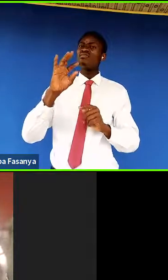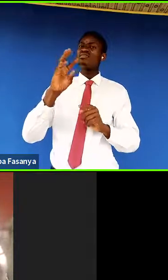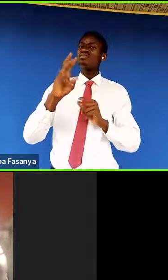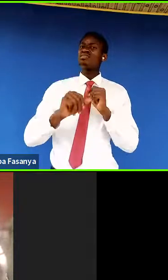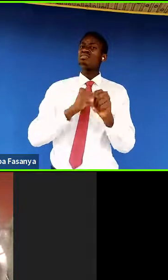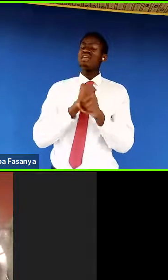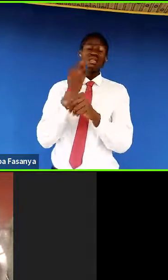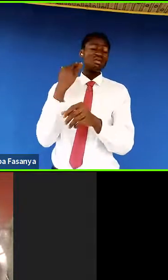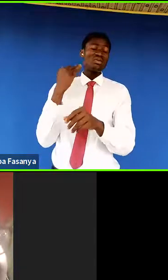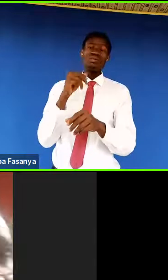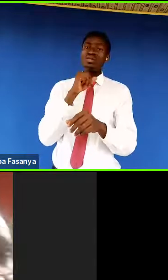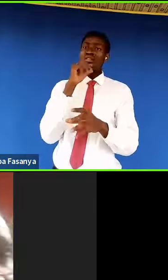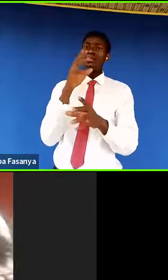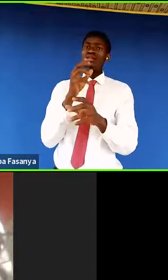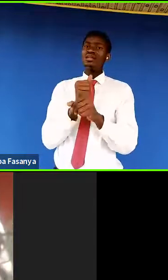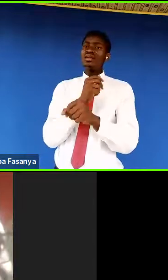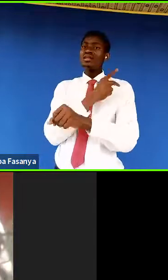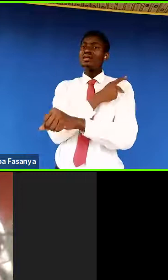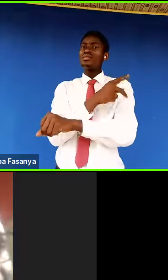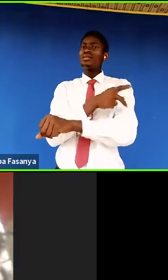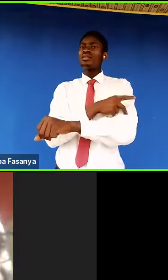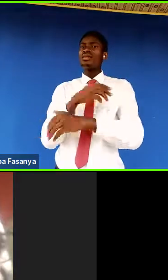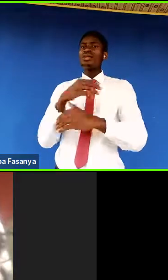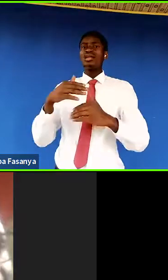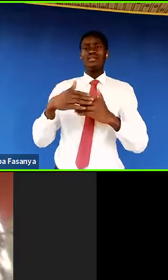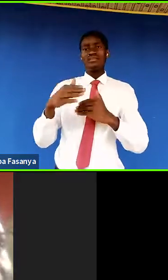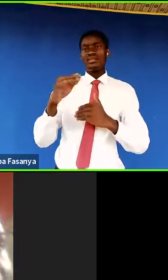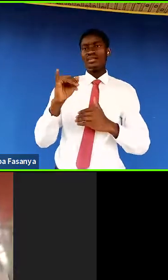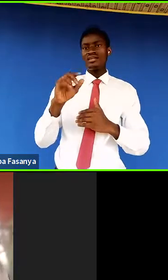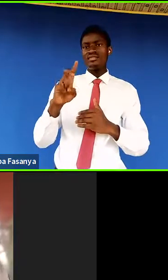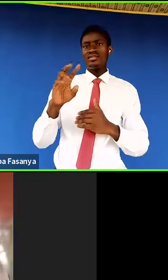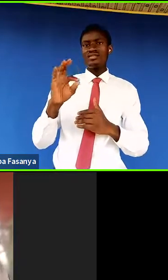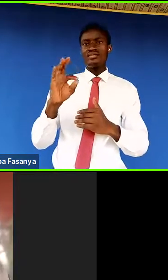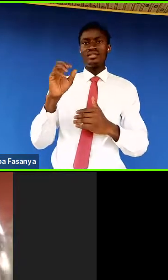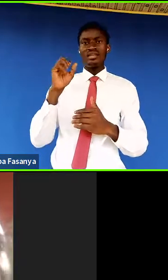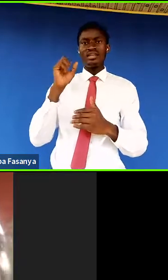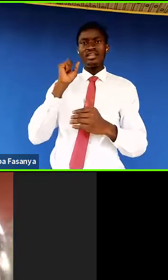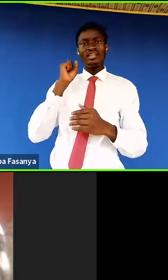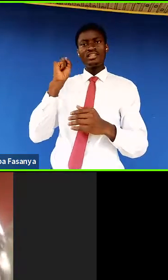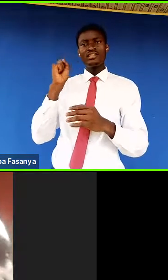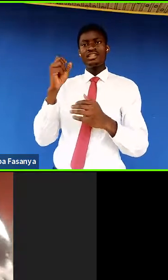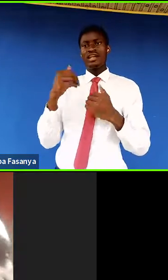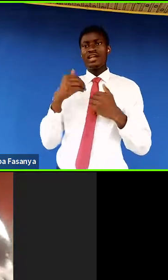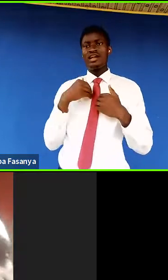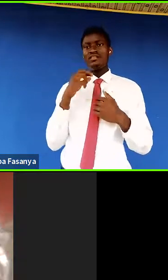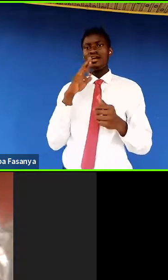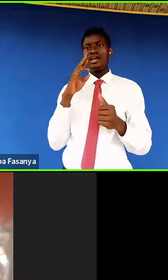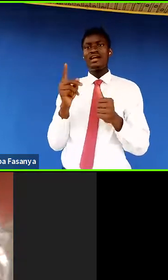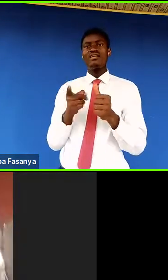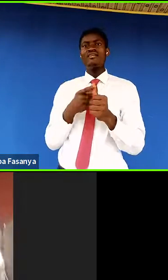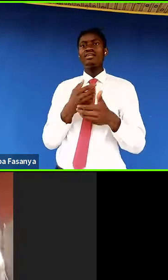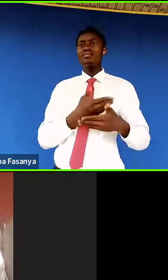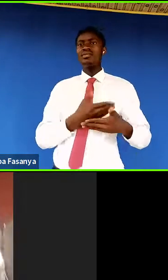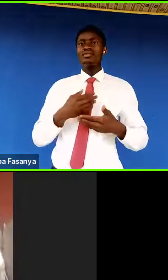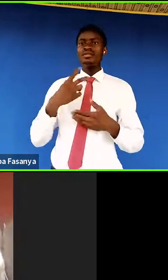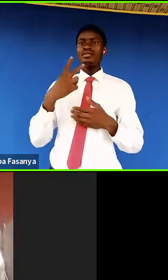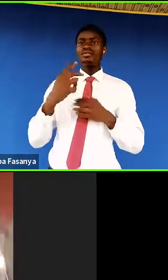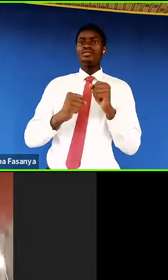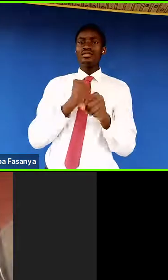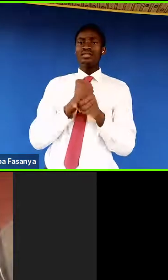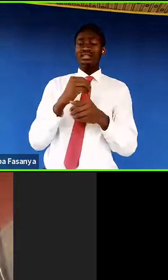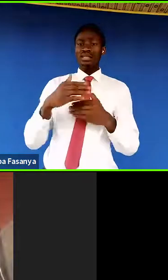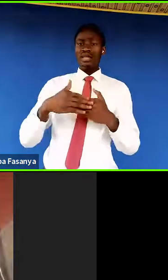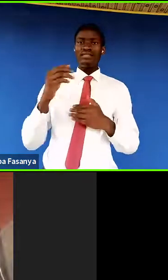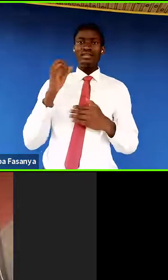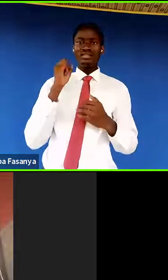then after the failed IVF cycle, a month after she had her first baby, and then 2 years after she had her second baby. And this